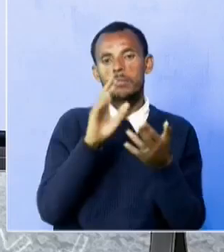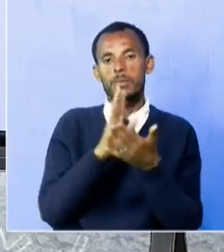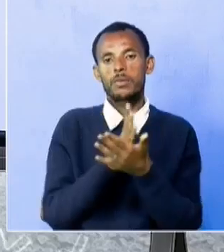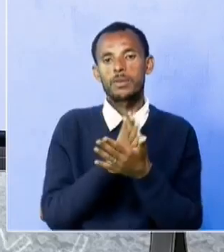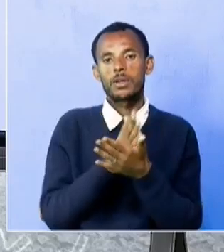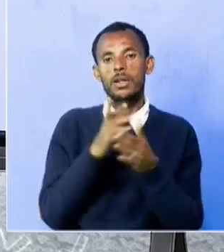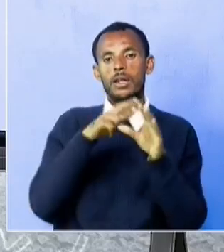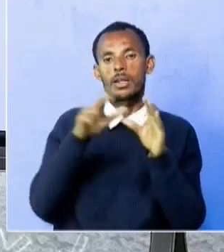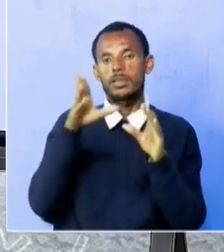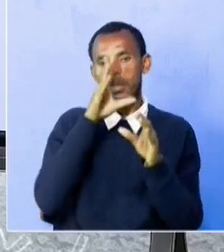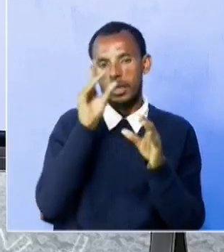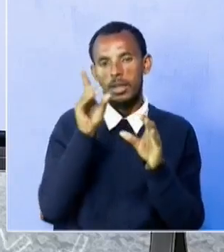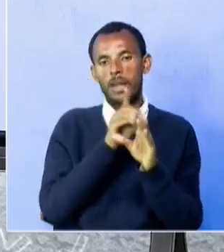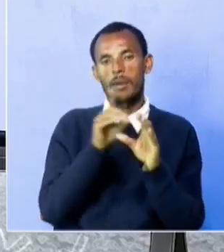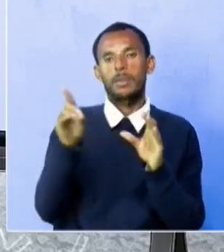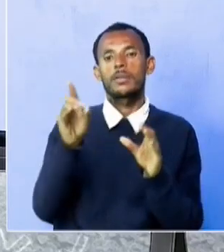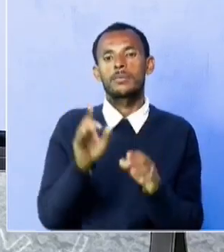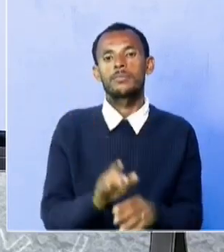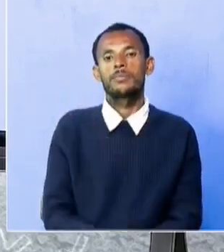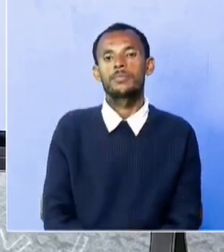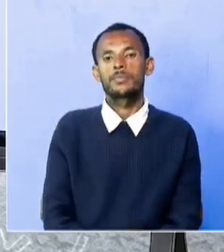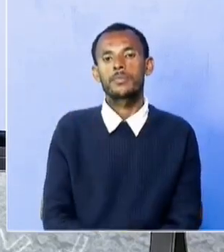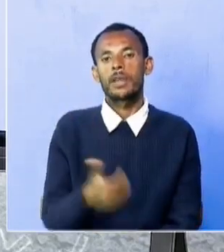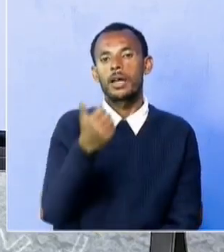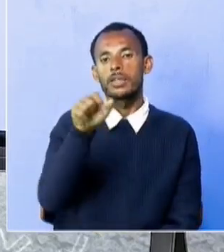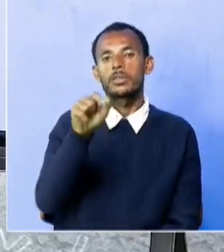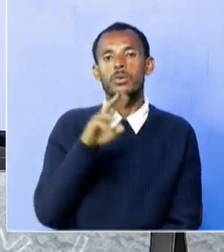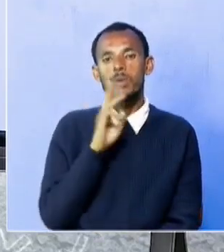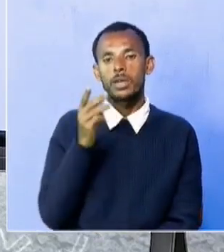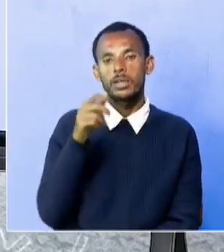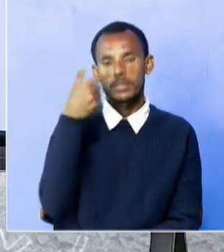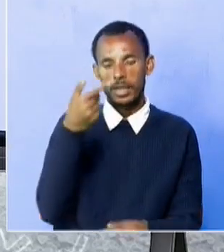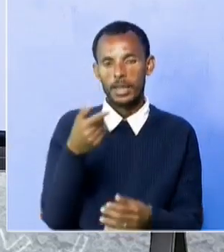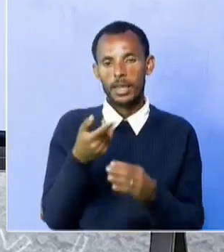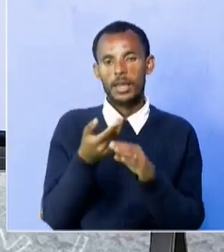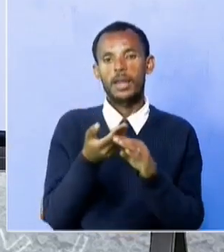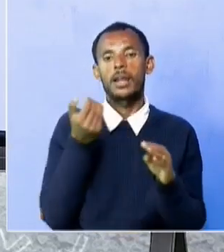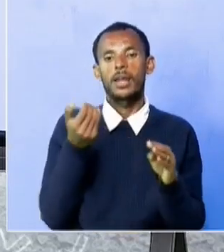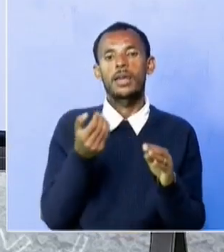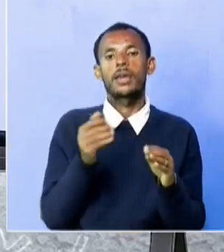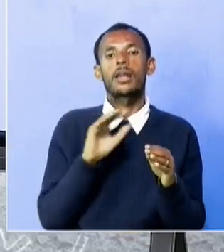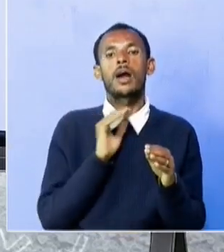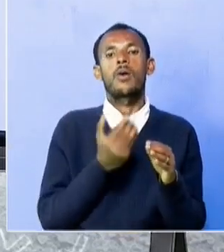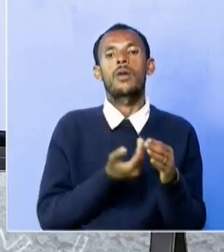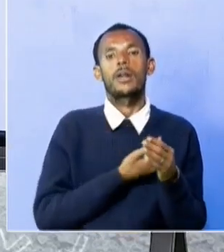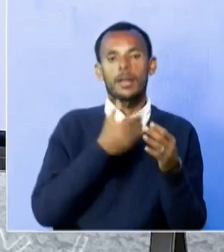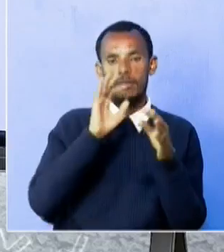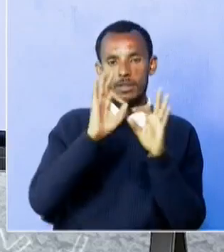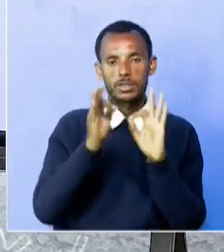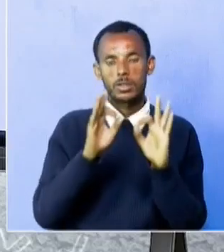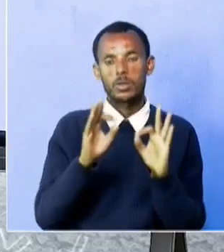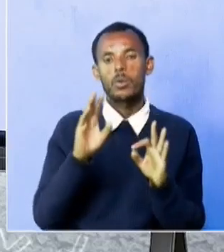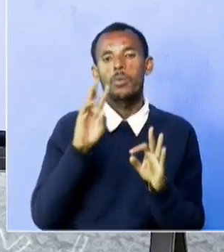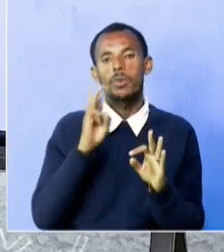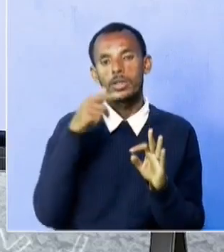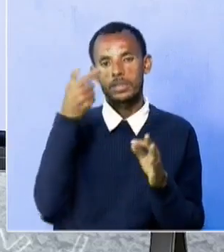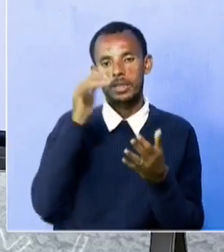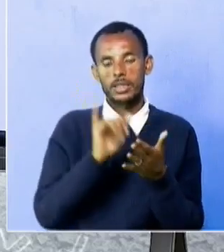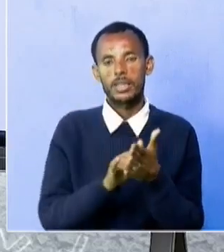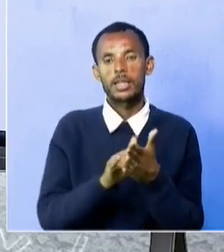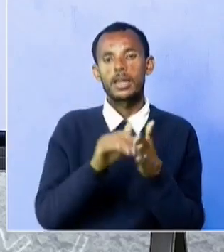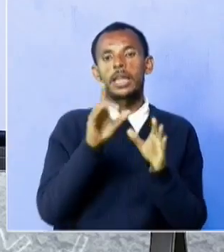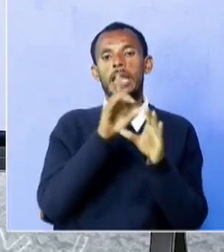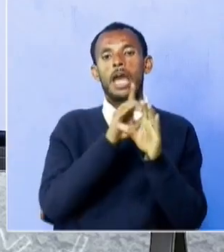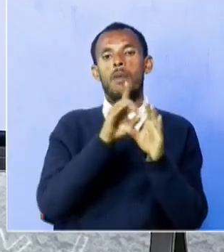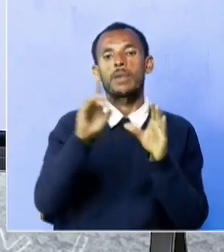radius and diameter. As I have said earlier, in our definition, we said that the diameter is the